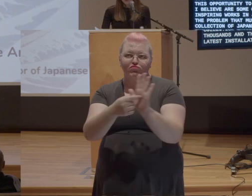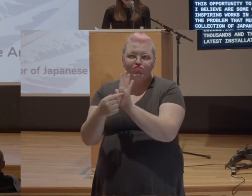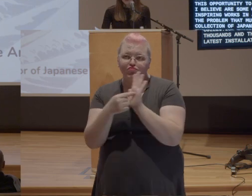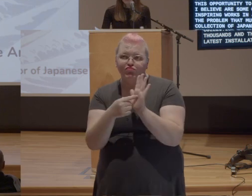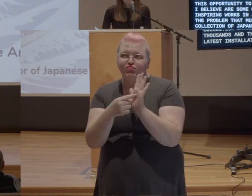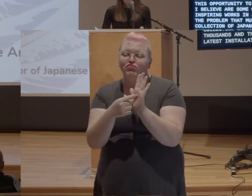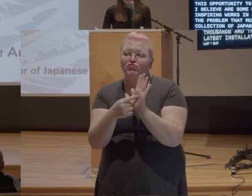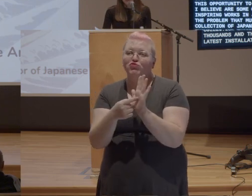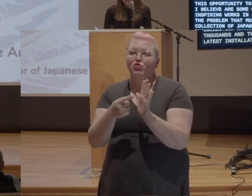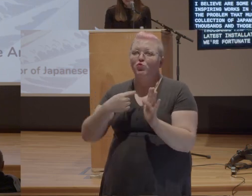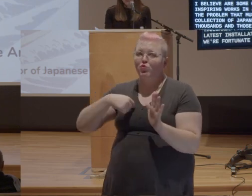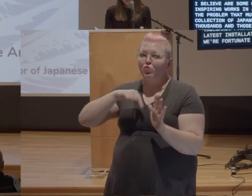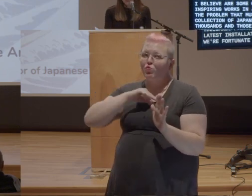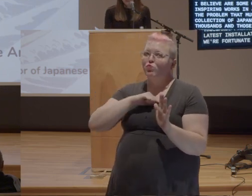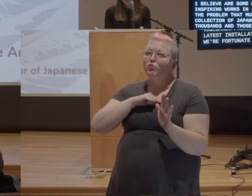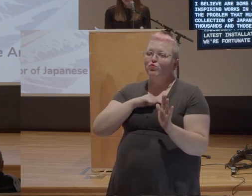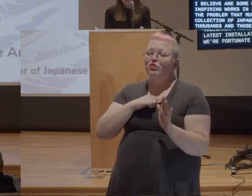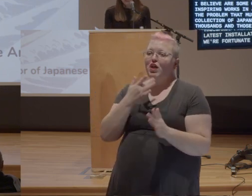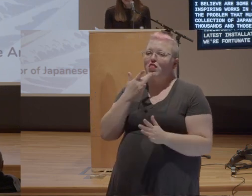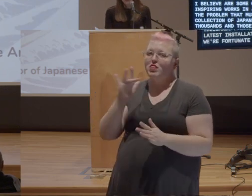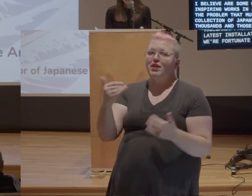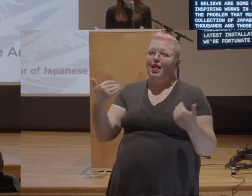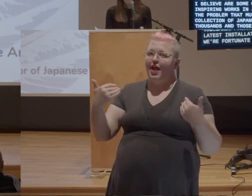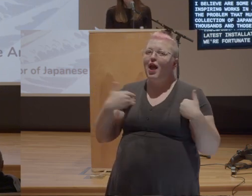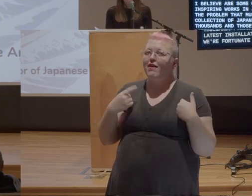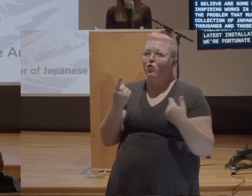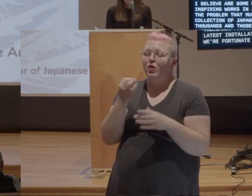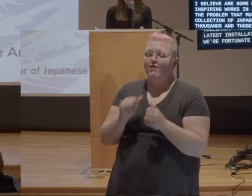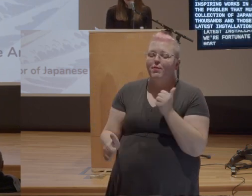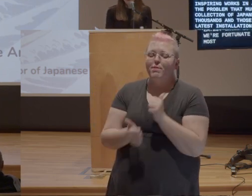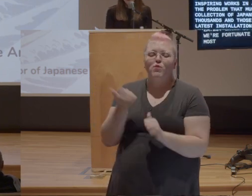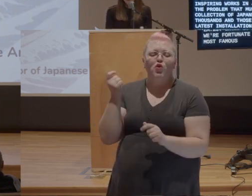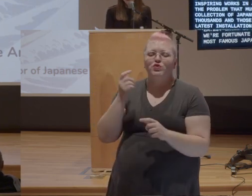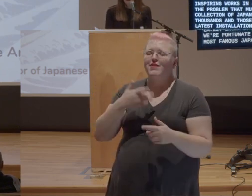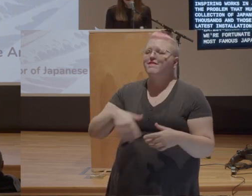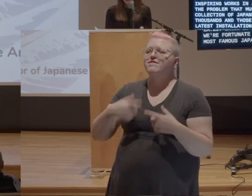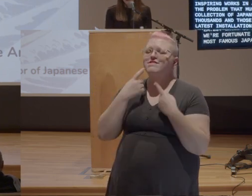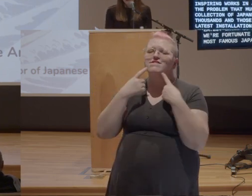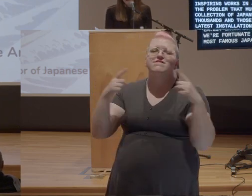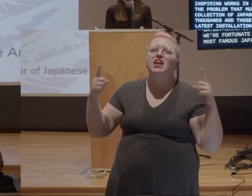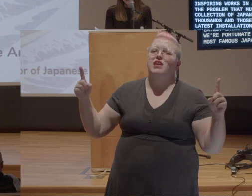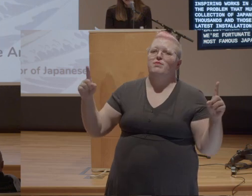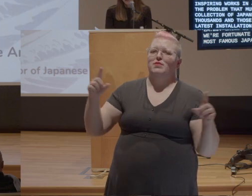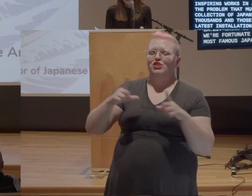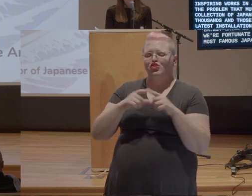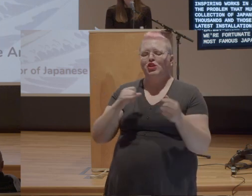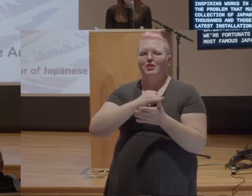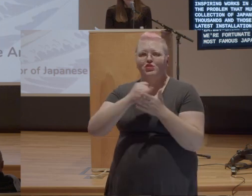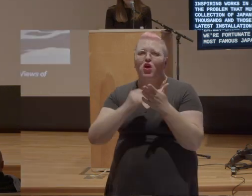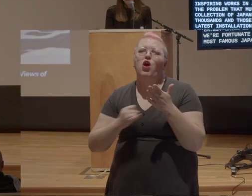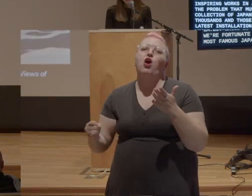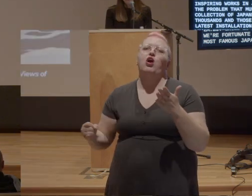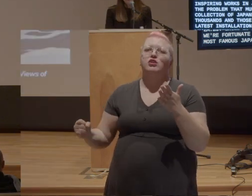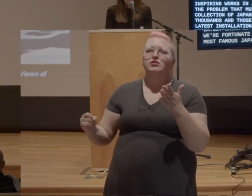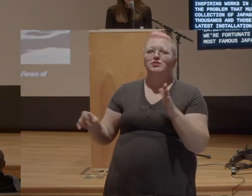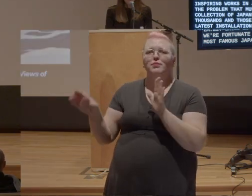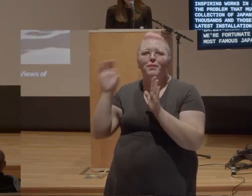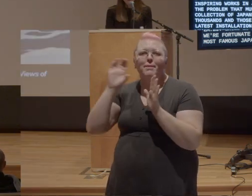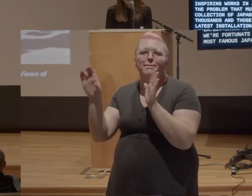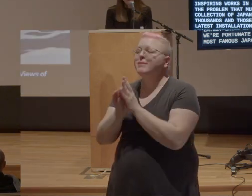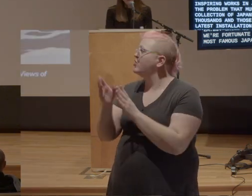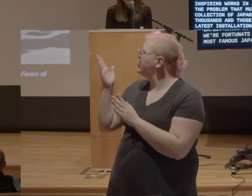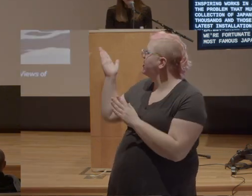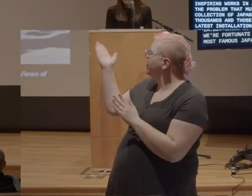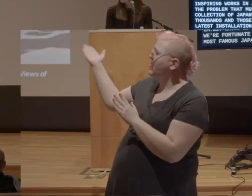are fortunate to be custodians of one of the most famous Japanese artworks of all time, Katsushika Hokusai's Great